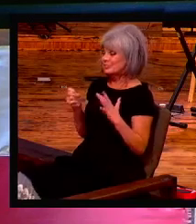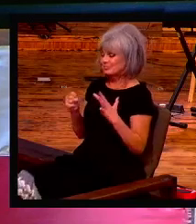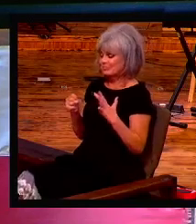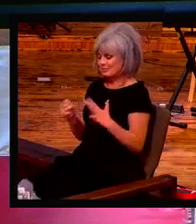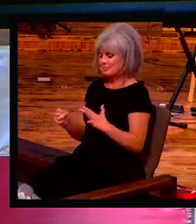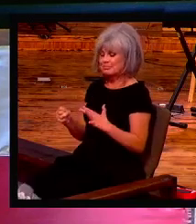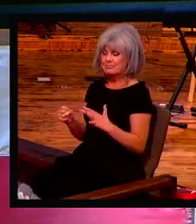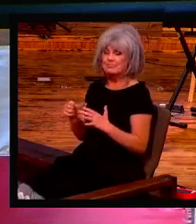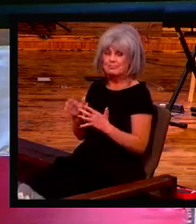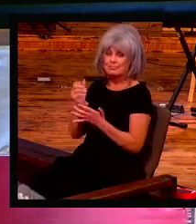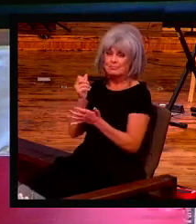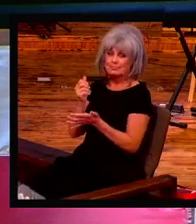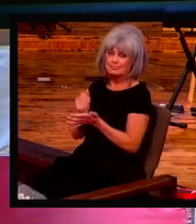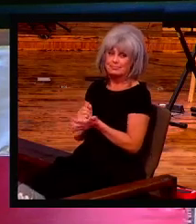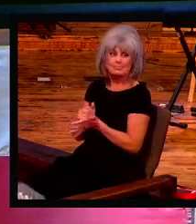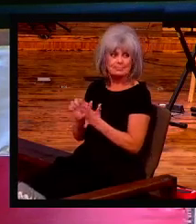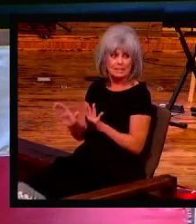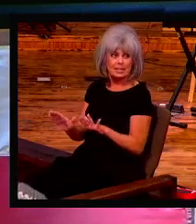Pull up to the ER.